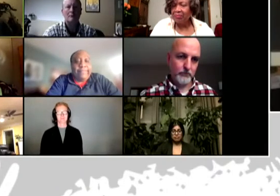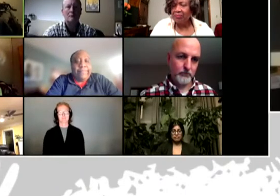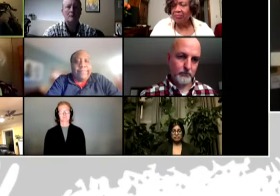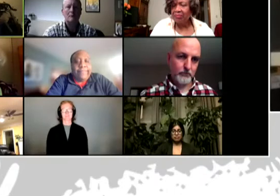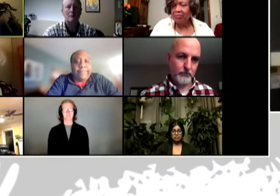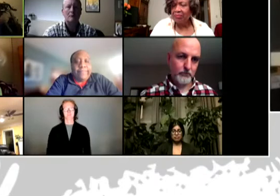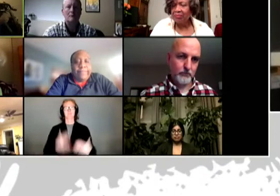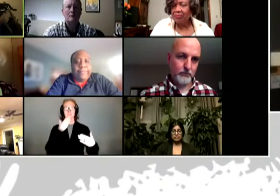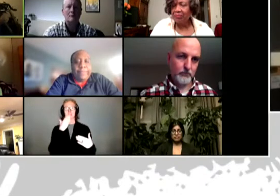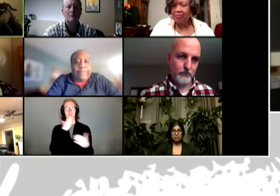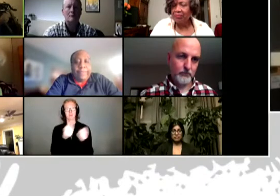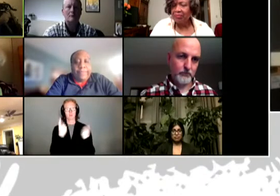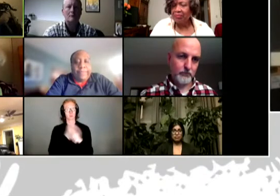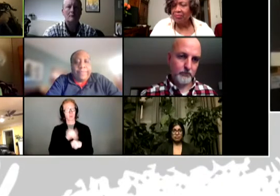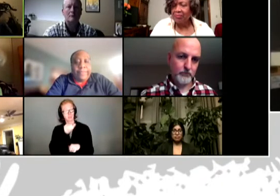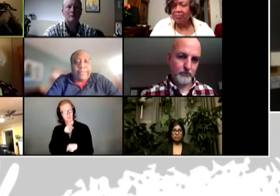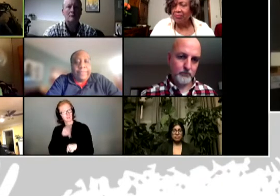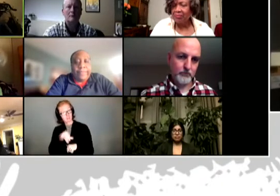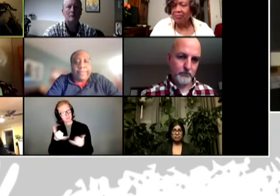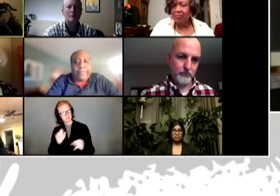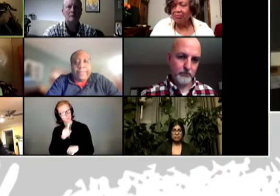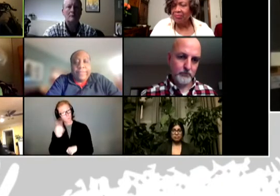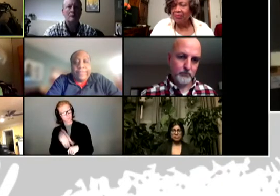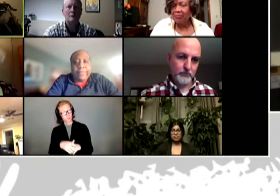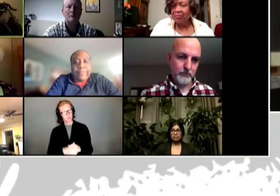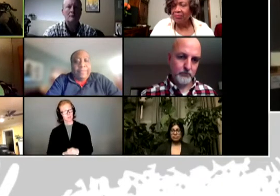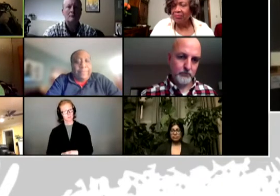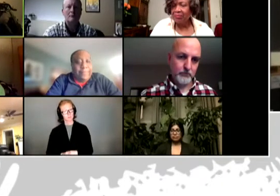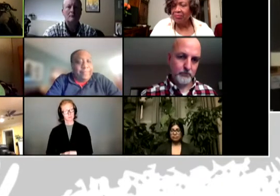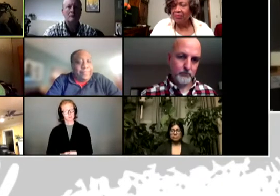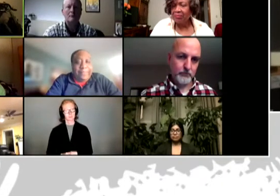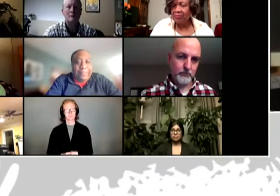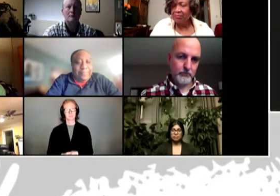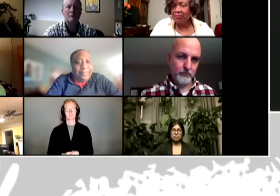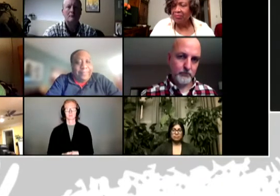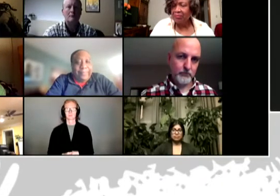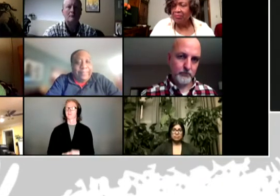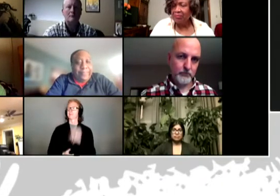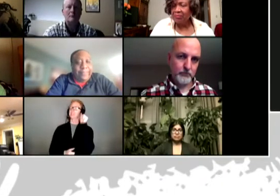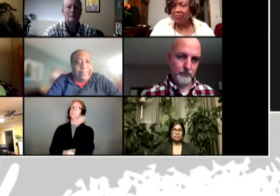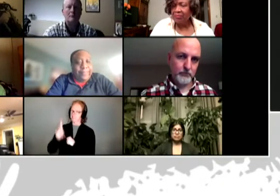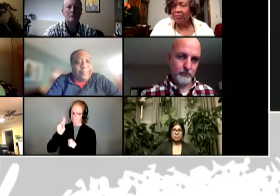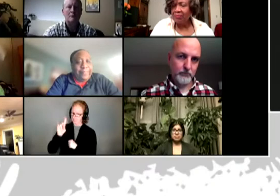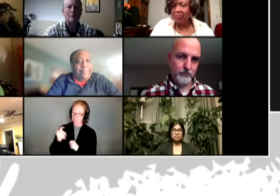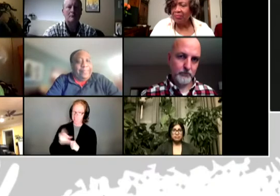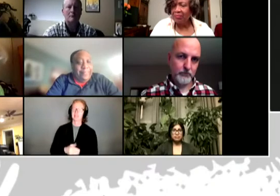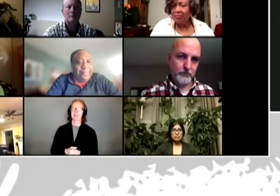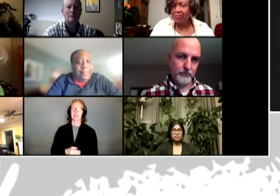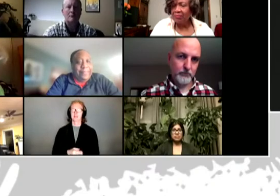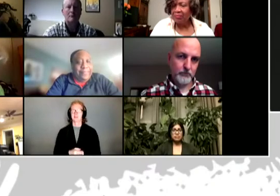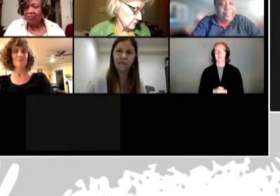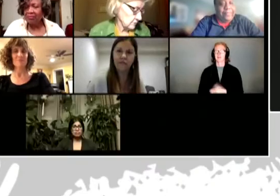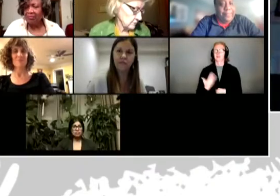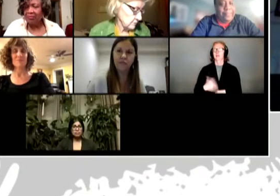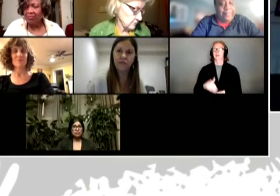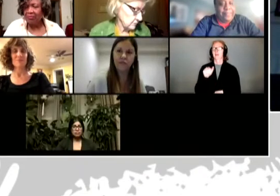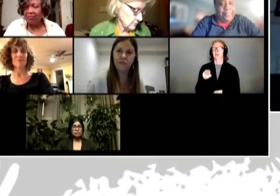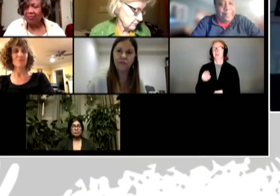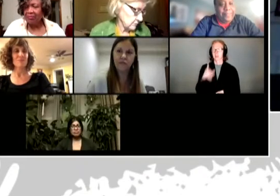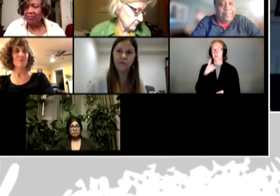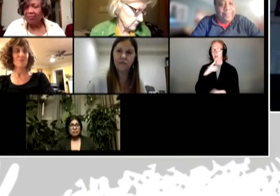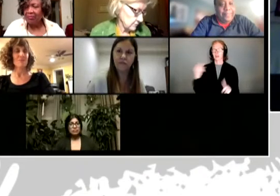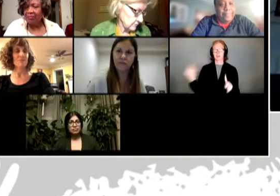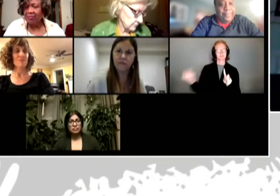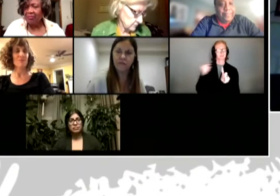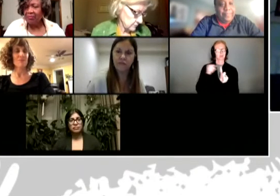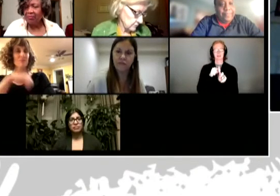Thanks, everyone. Amy, did you have another question? Yes, I did. And it keeps coming back to